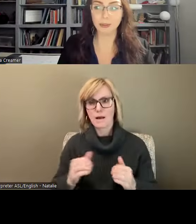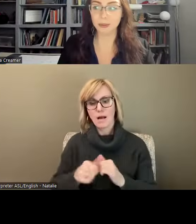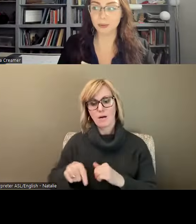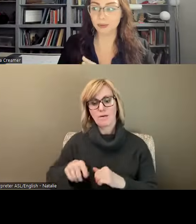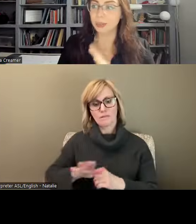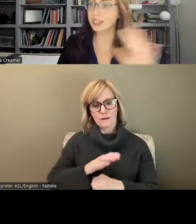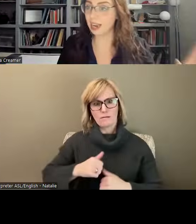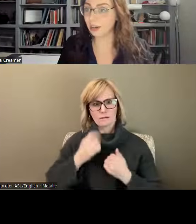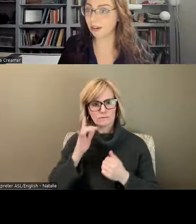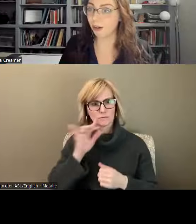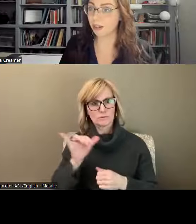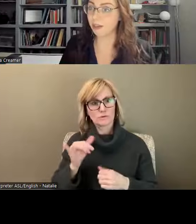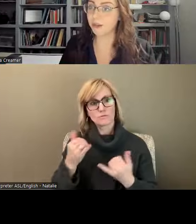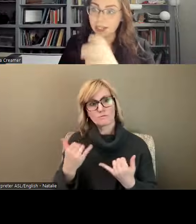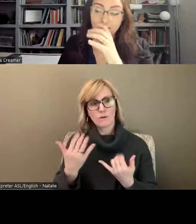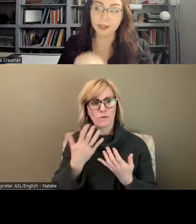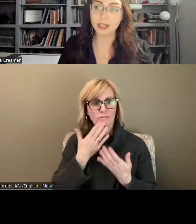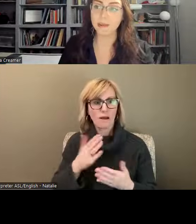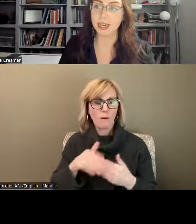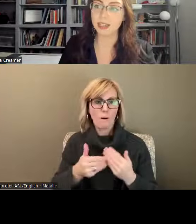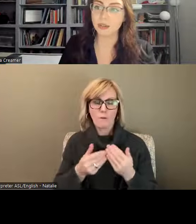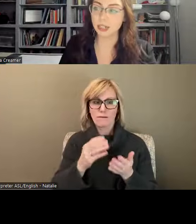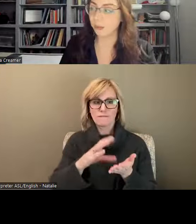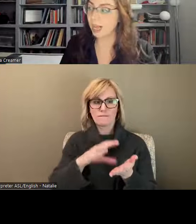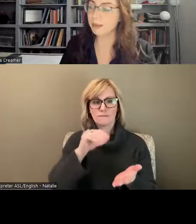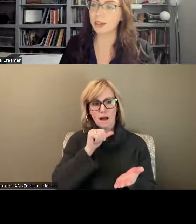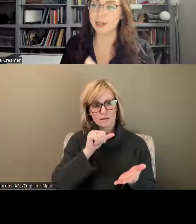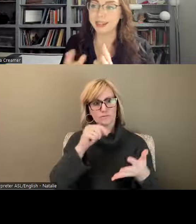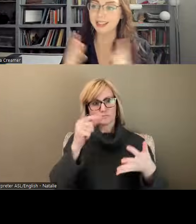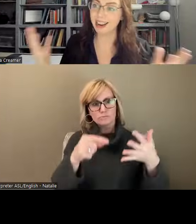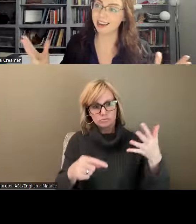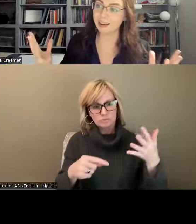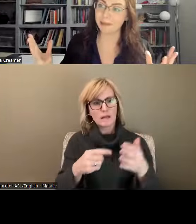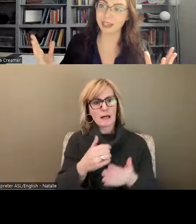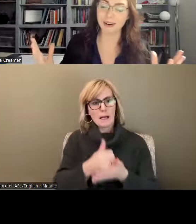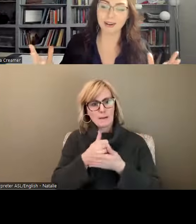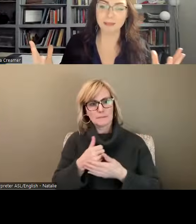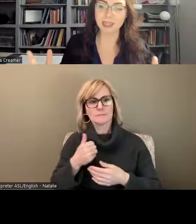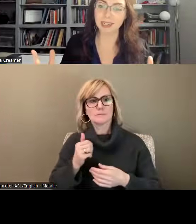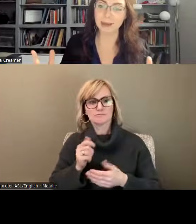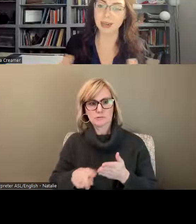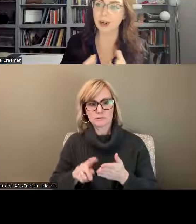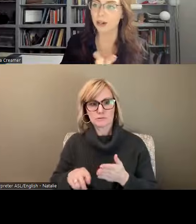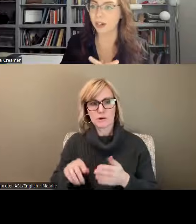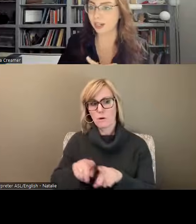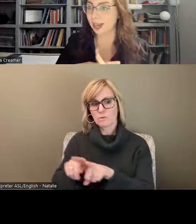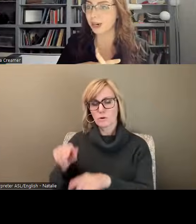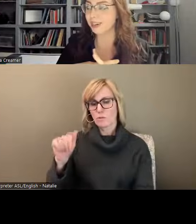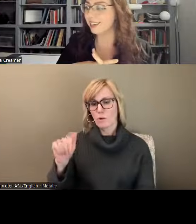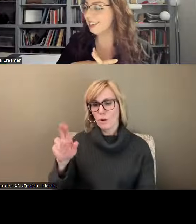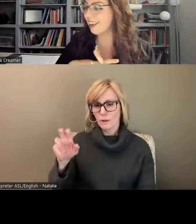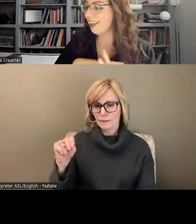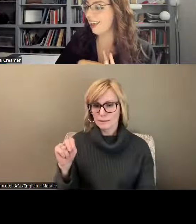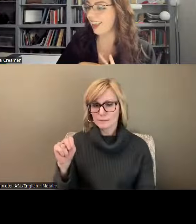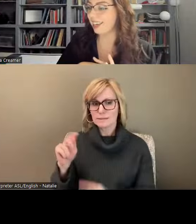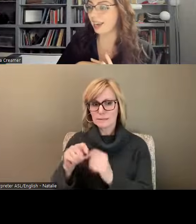wanted to, of course, thank all the funding avenues that made this research possible. I want to thank the RLM team and our Kurdish